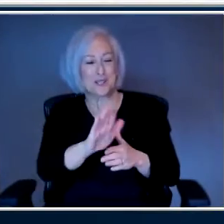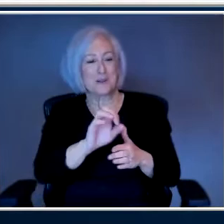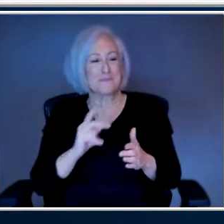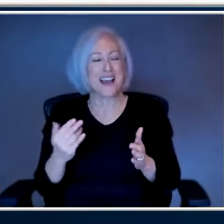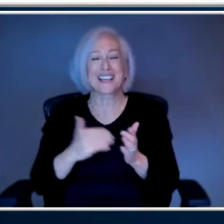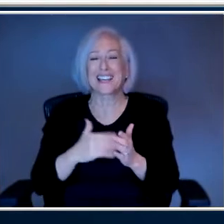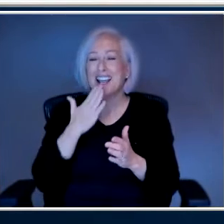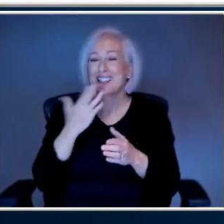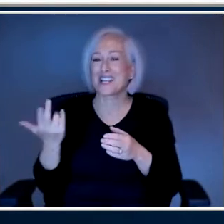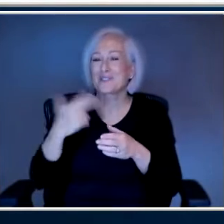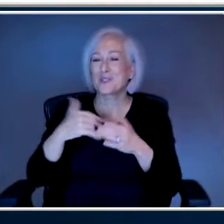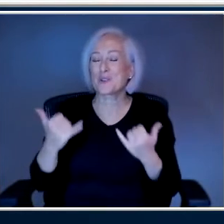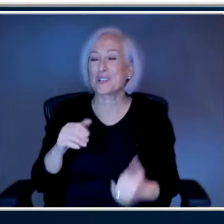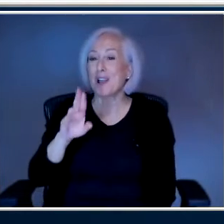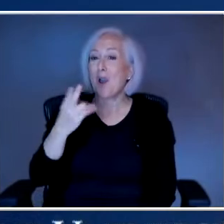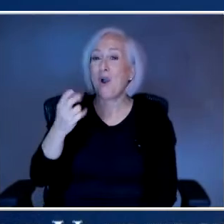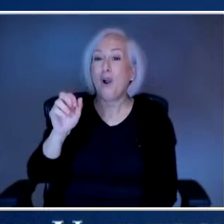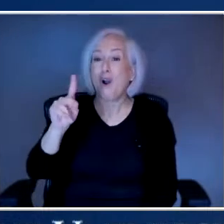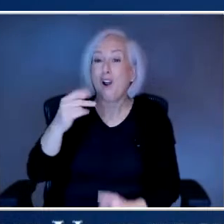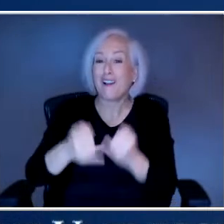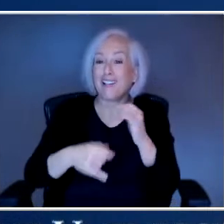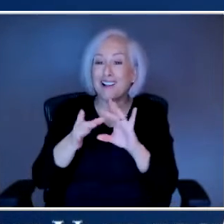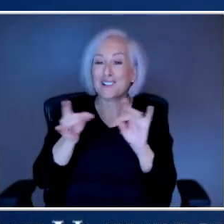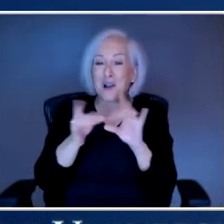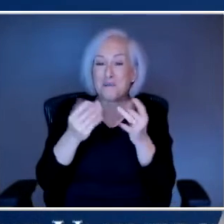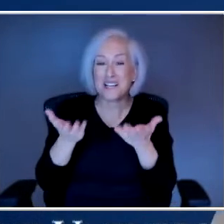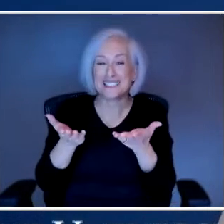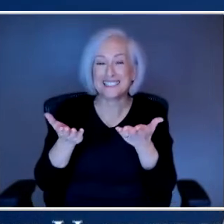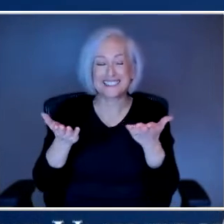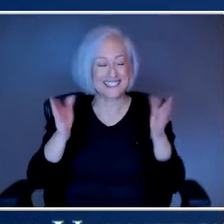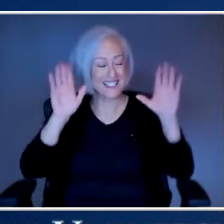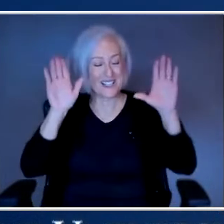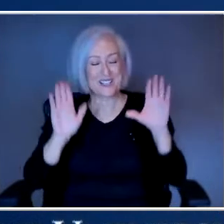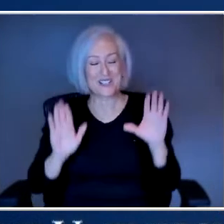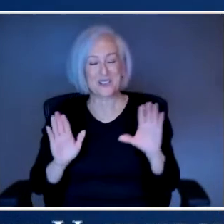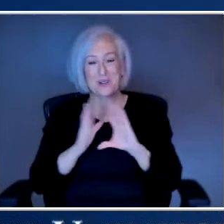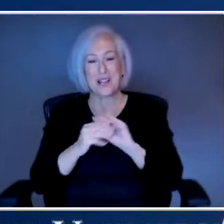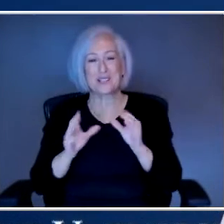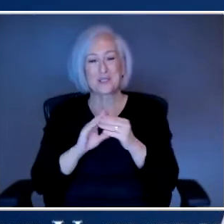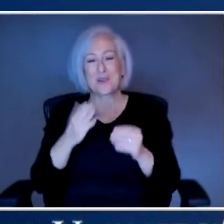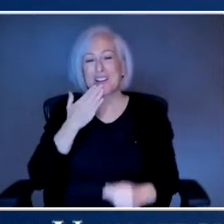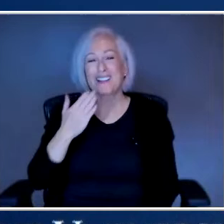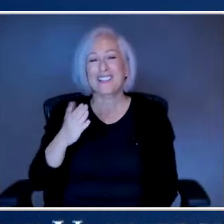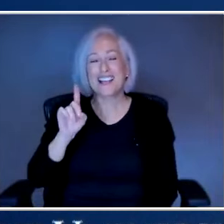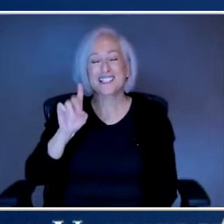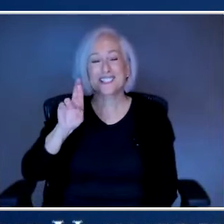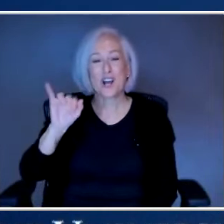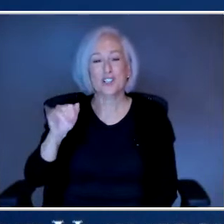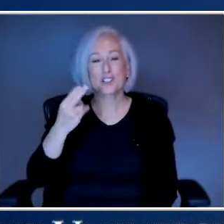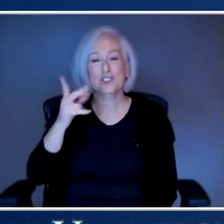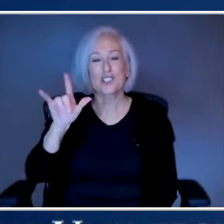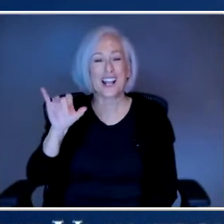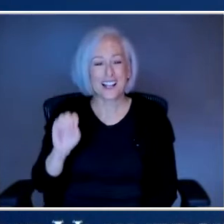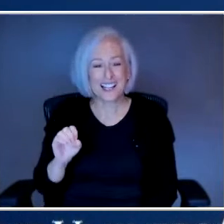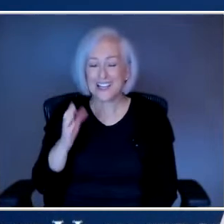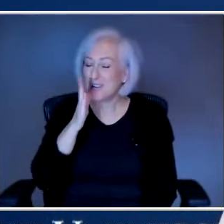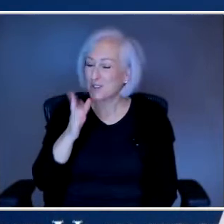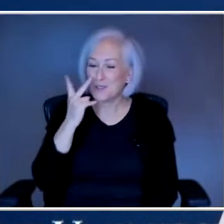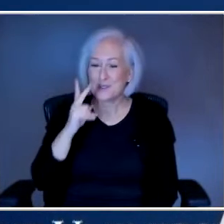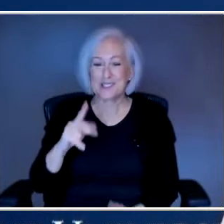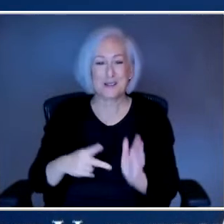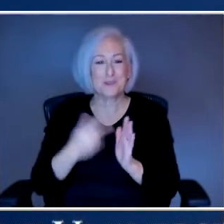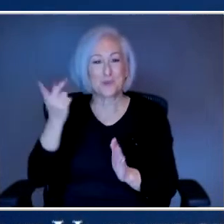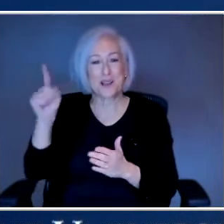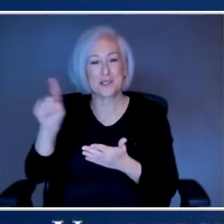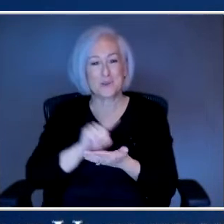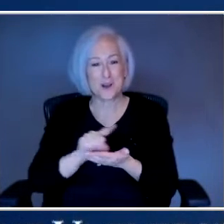give us a final thought. Yeah, great story today, and thanks to Dr. Jaley again. Was just saying how it's good to see him twice in 1 week almost for